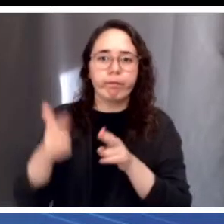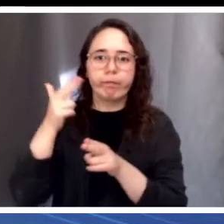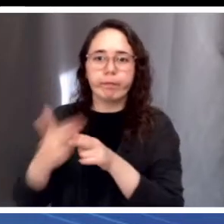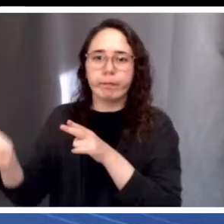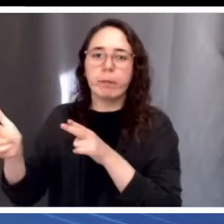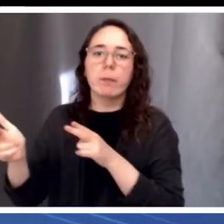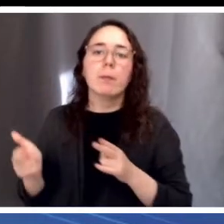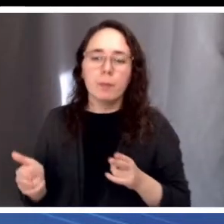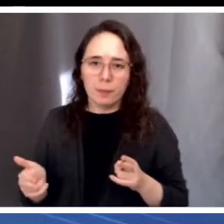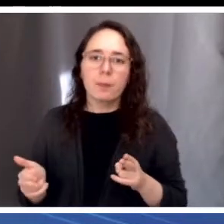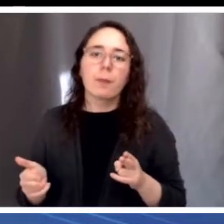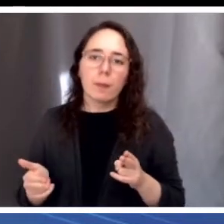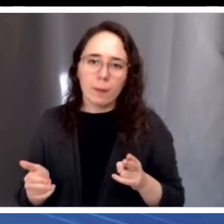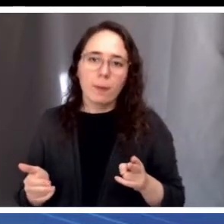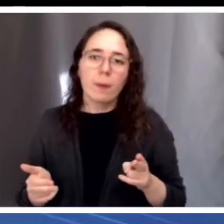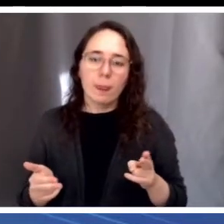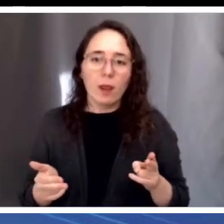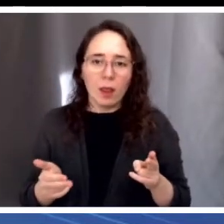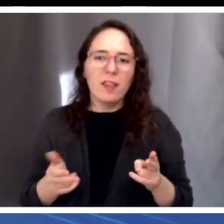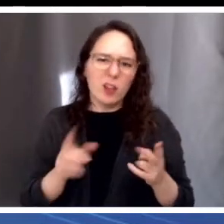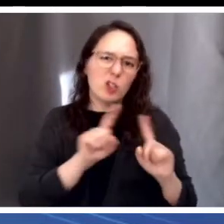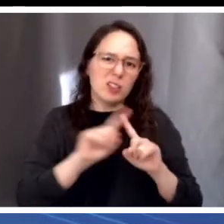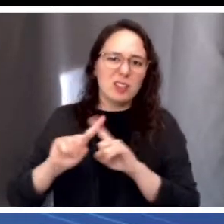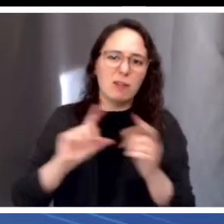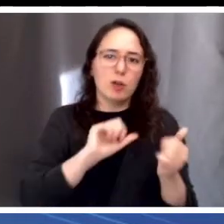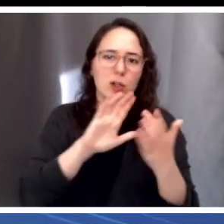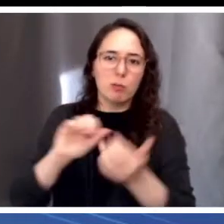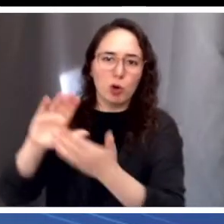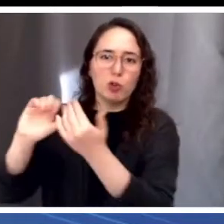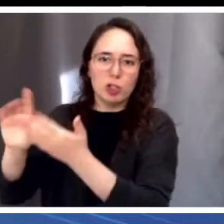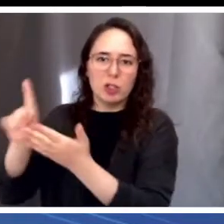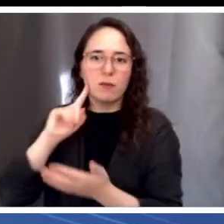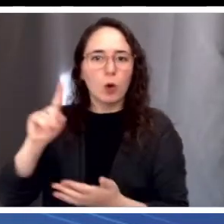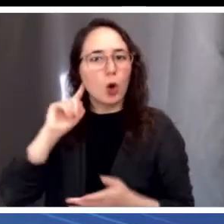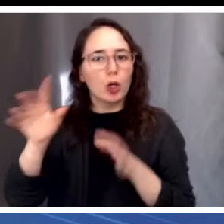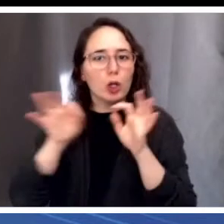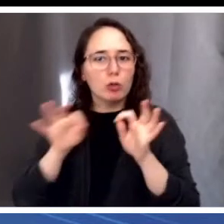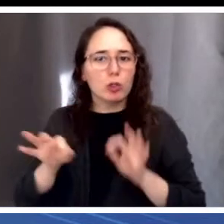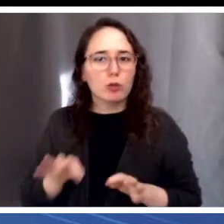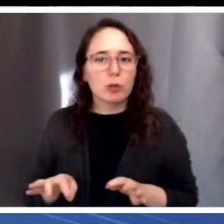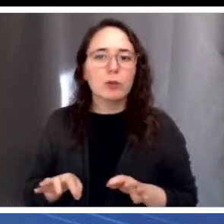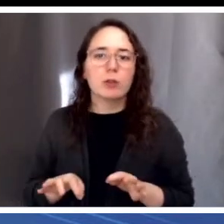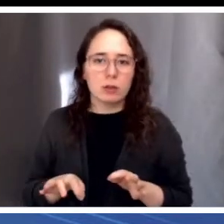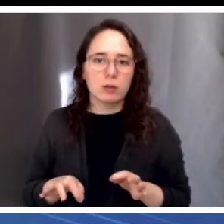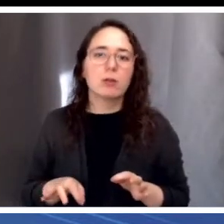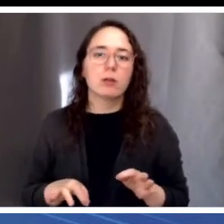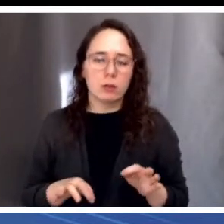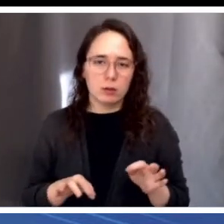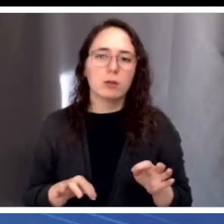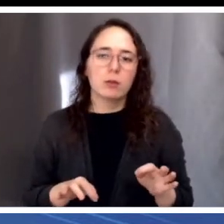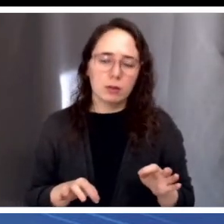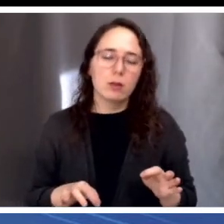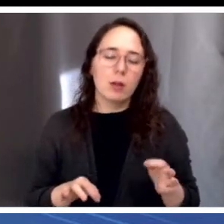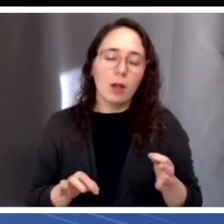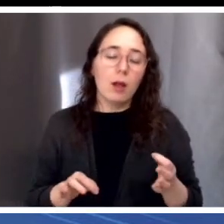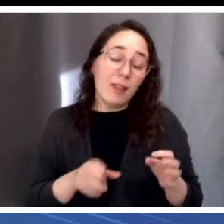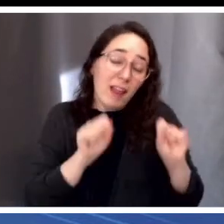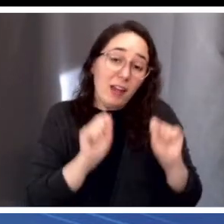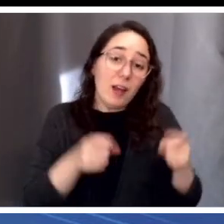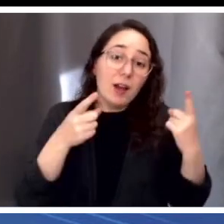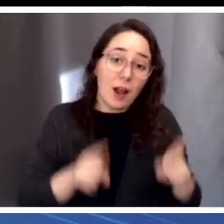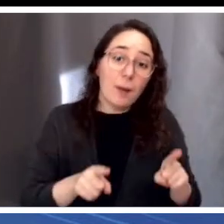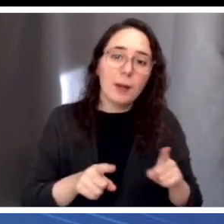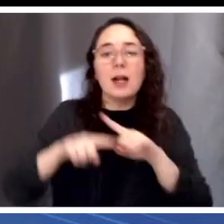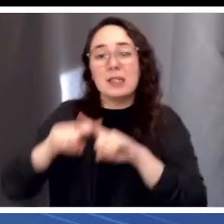happens because it has to be abbreviated. We only have so much room. And different approaches and different styles and different writers